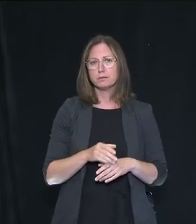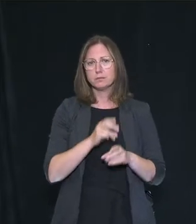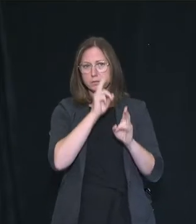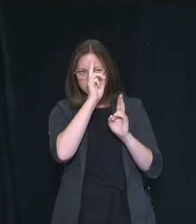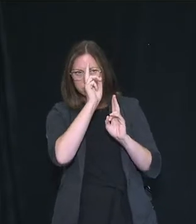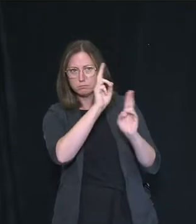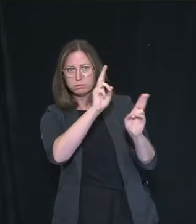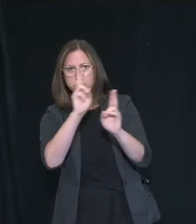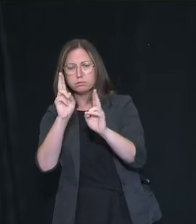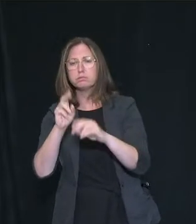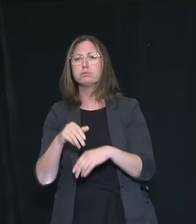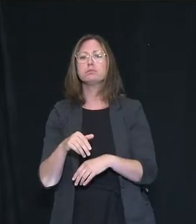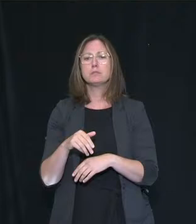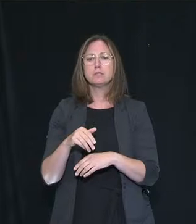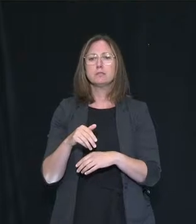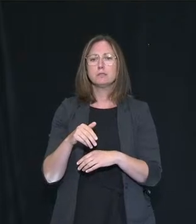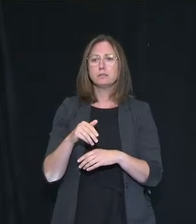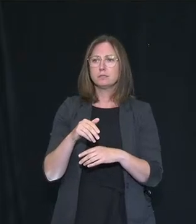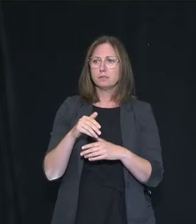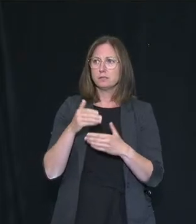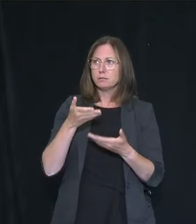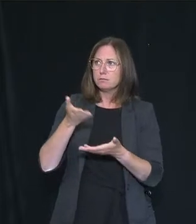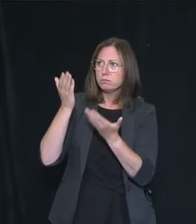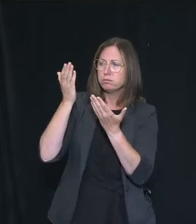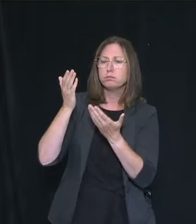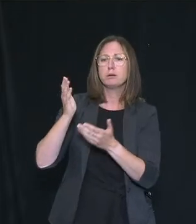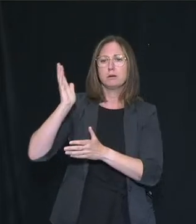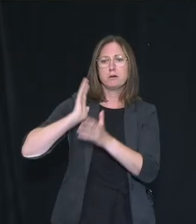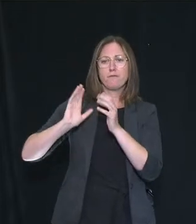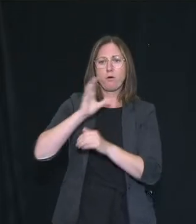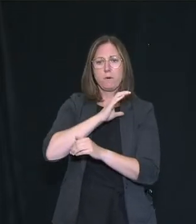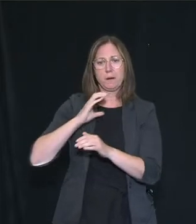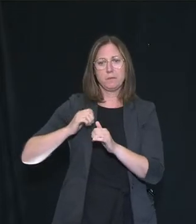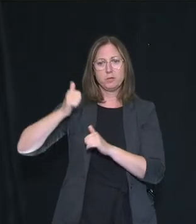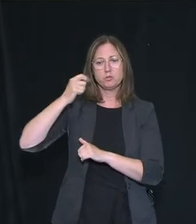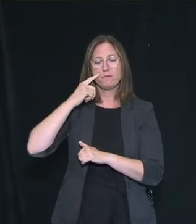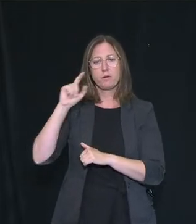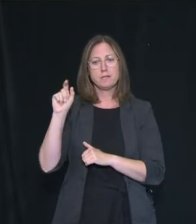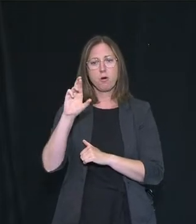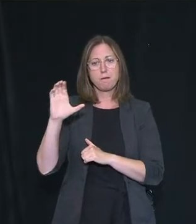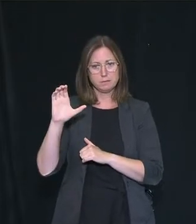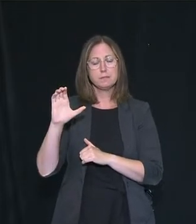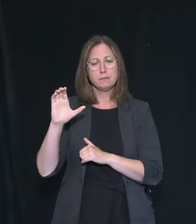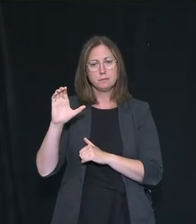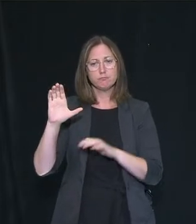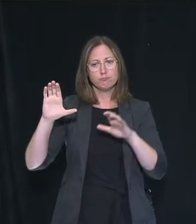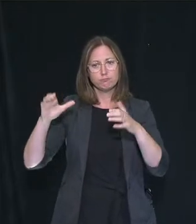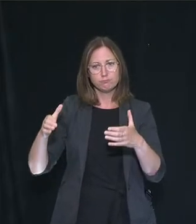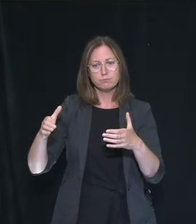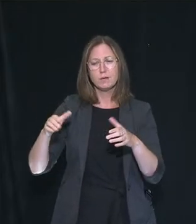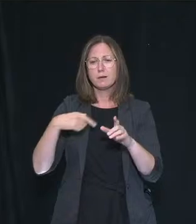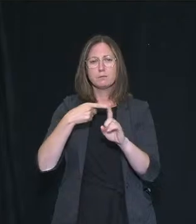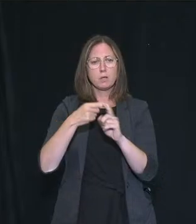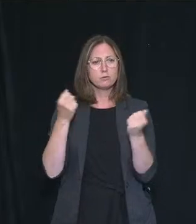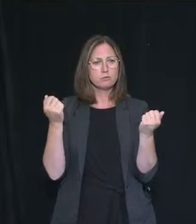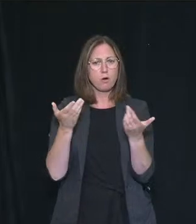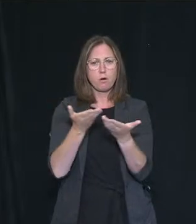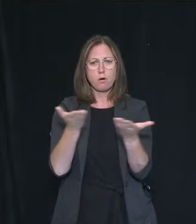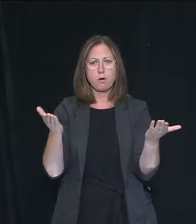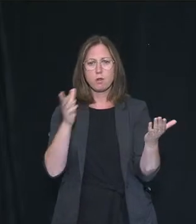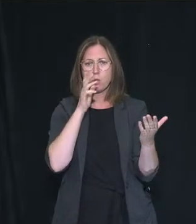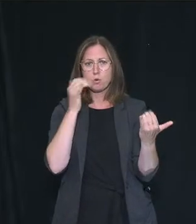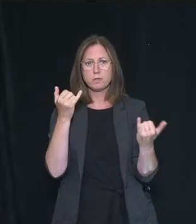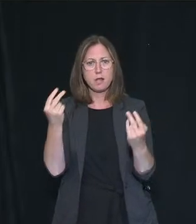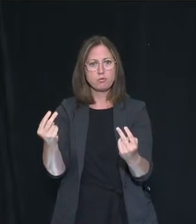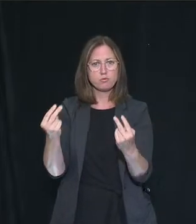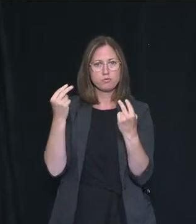diplomats, dignitaries, former commissioners of the Truth and Reconciliation Commission, and all of those